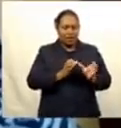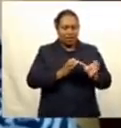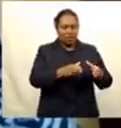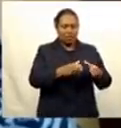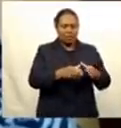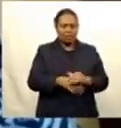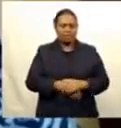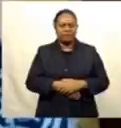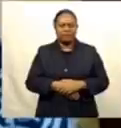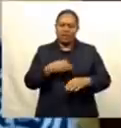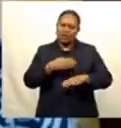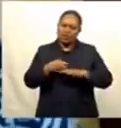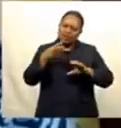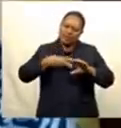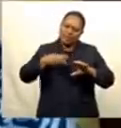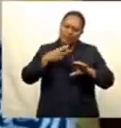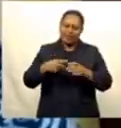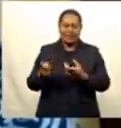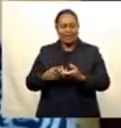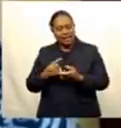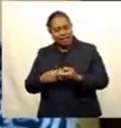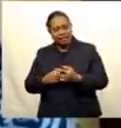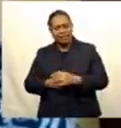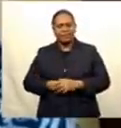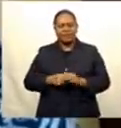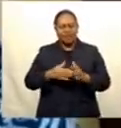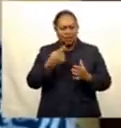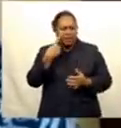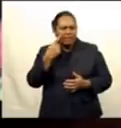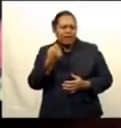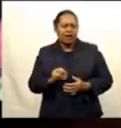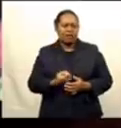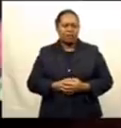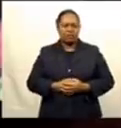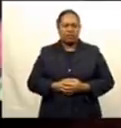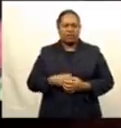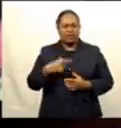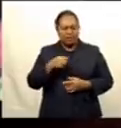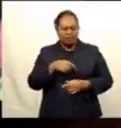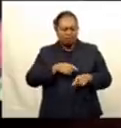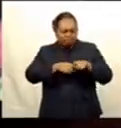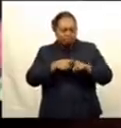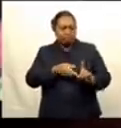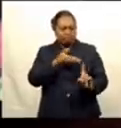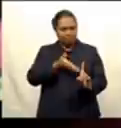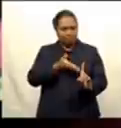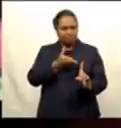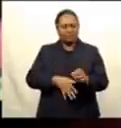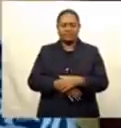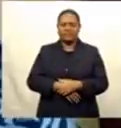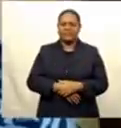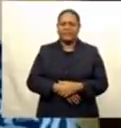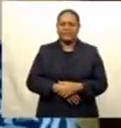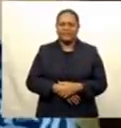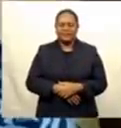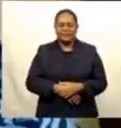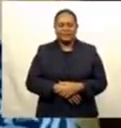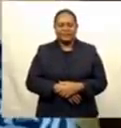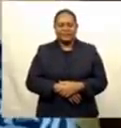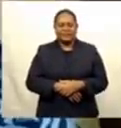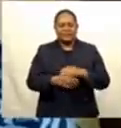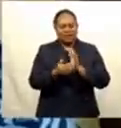through the media and other sources, they have already found out. They've learned about her, and so upon her